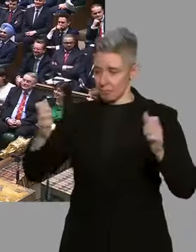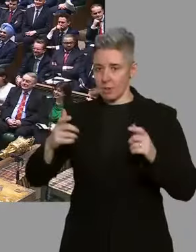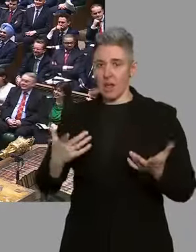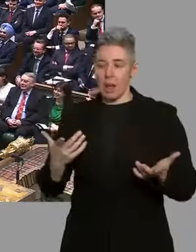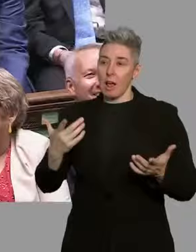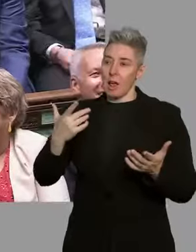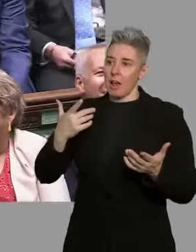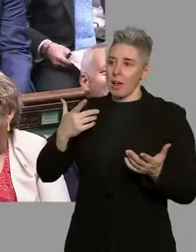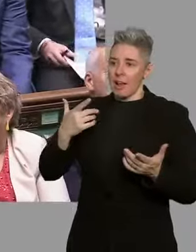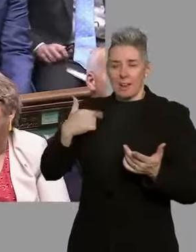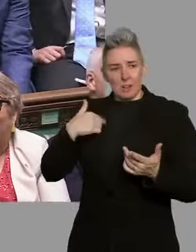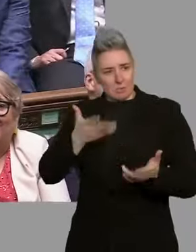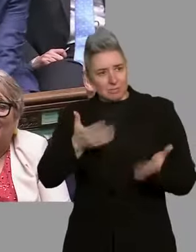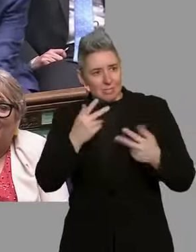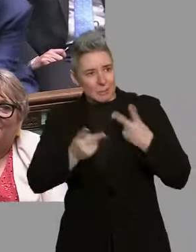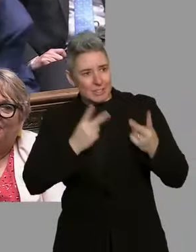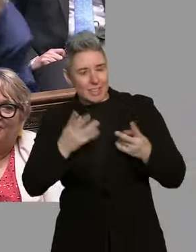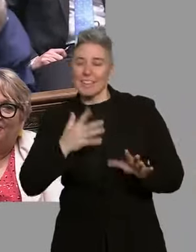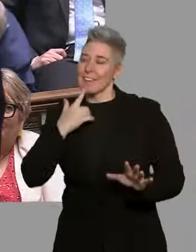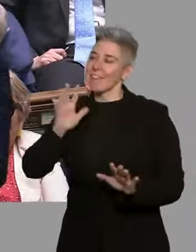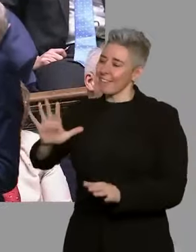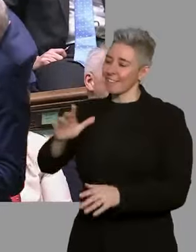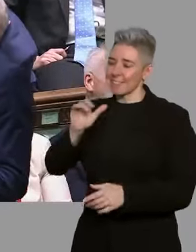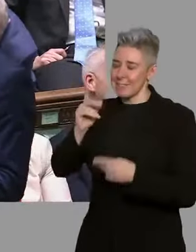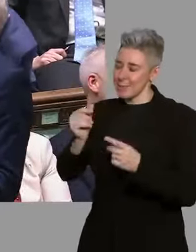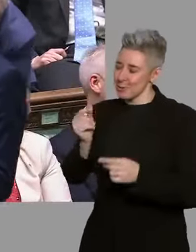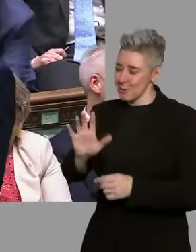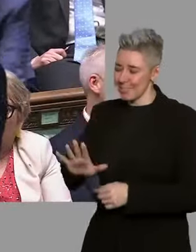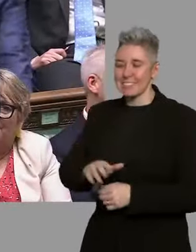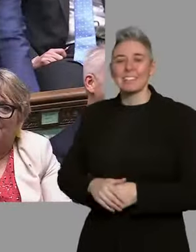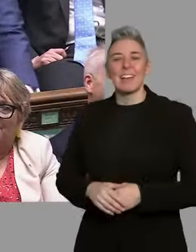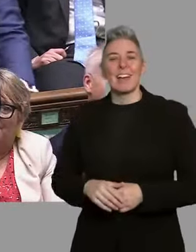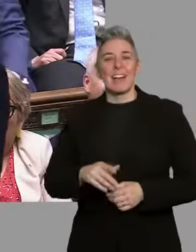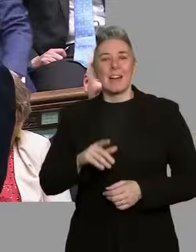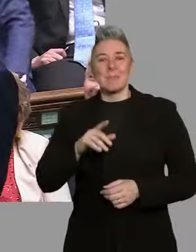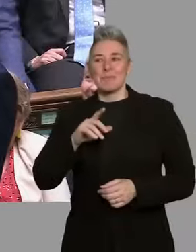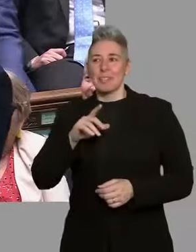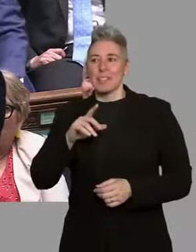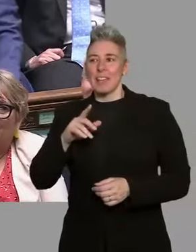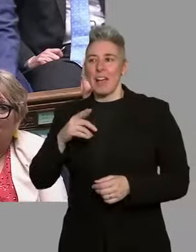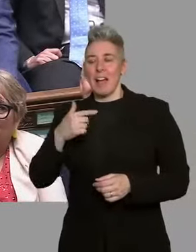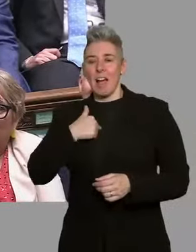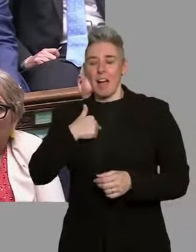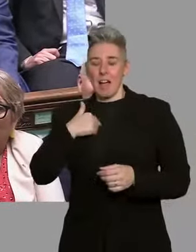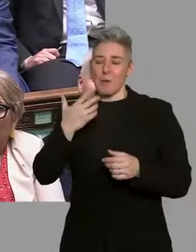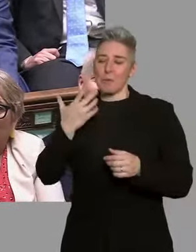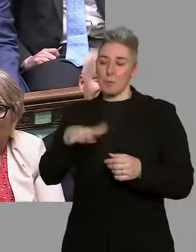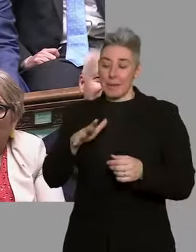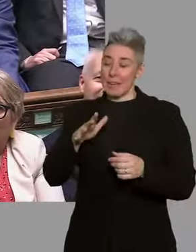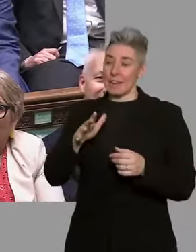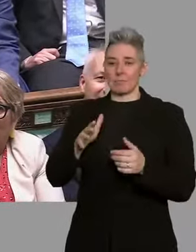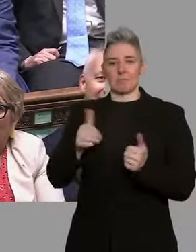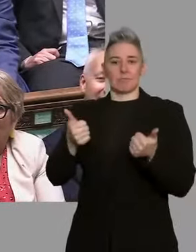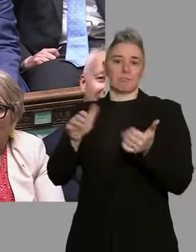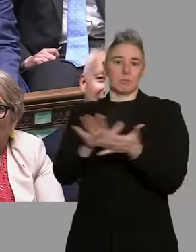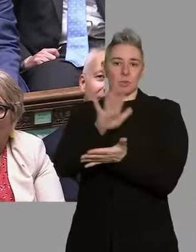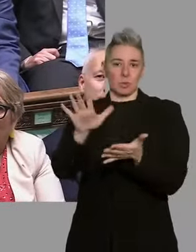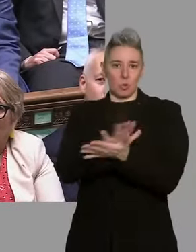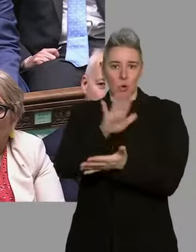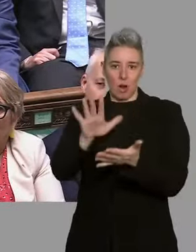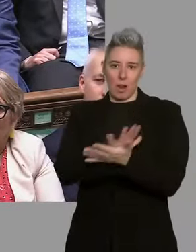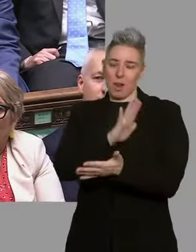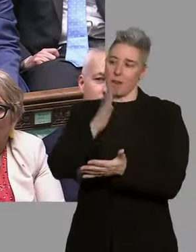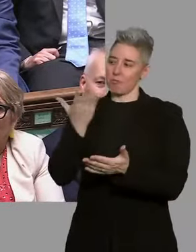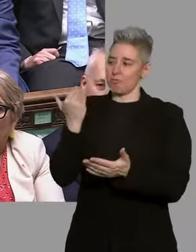Mr. Speaker, I've had the great joy of spending time recently with some amazing young